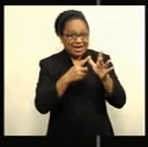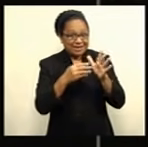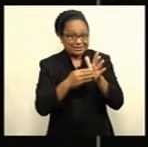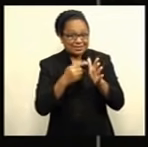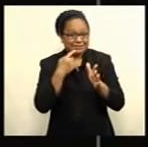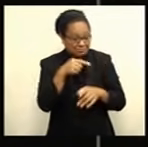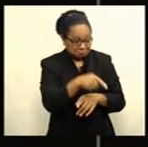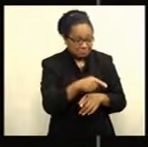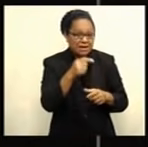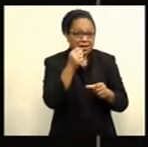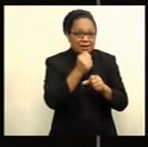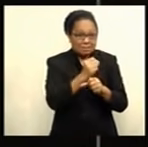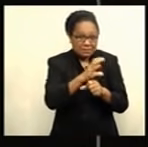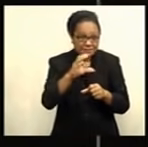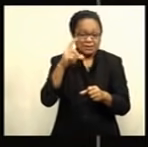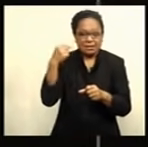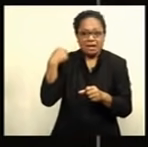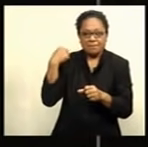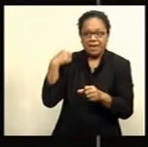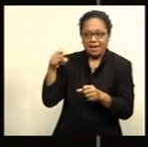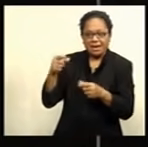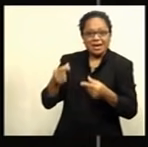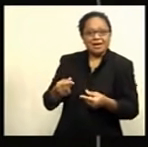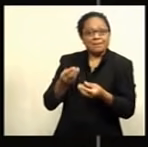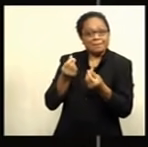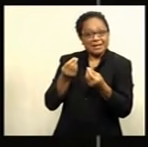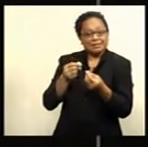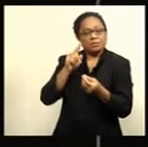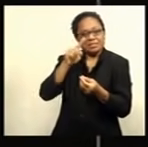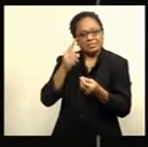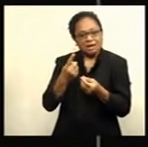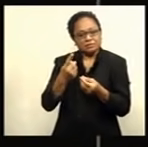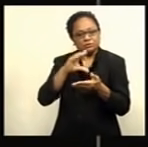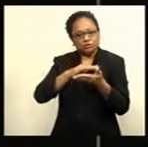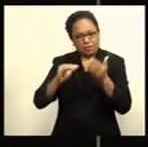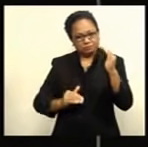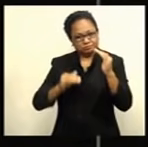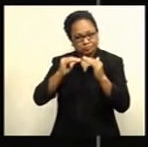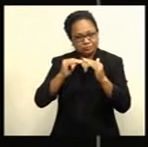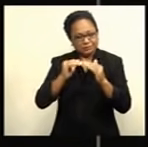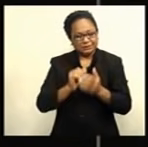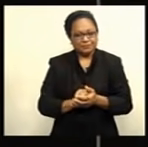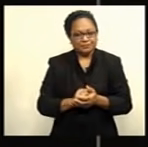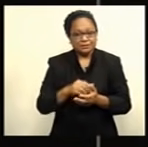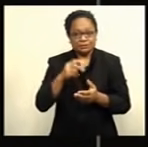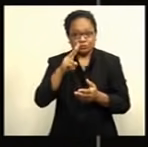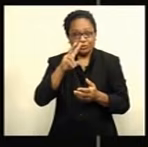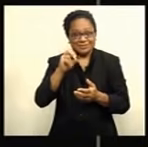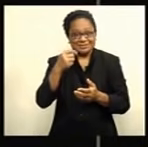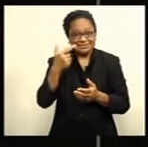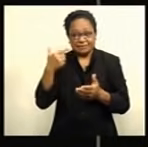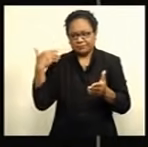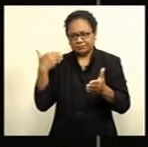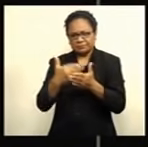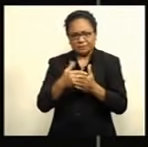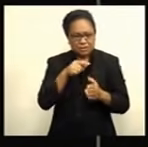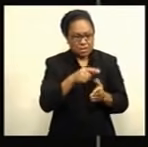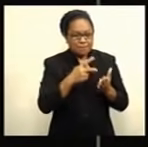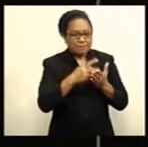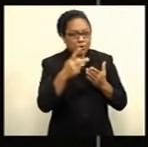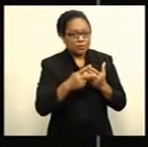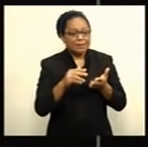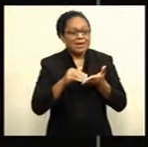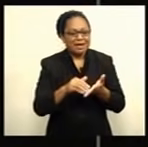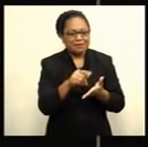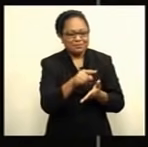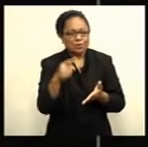grants of up to $100,000 under this strategy. Since 2007, the program has assisted about